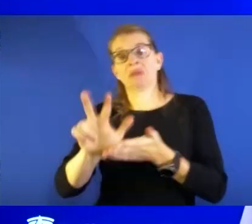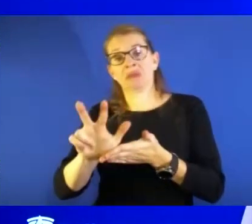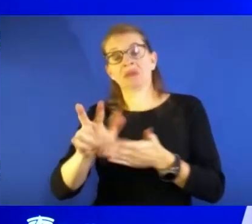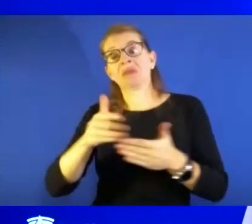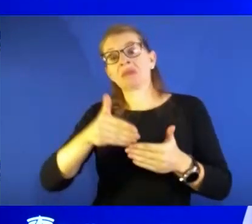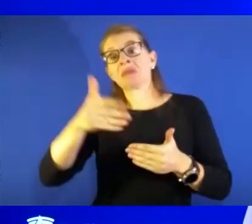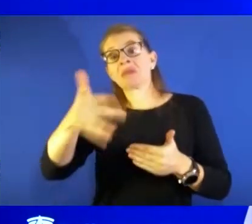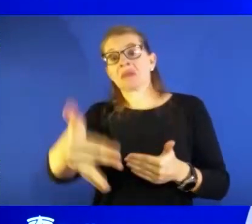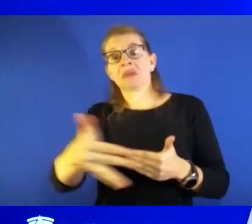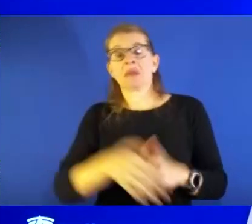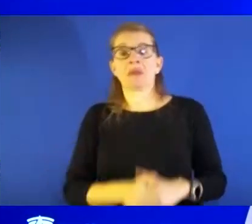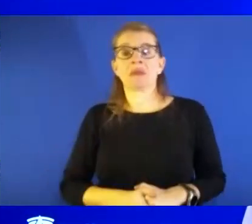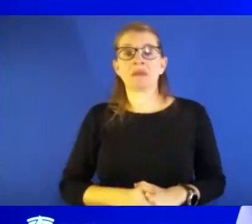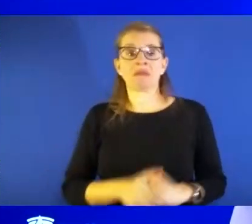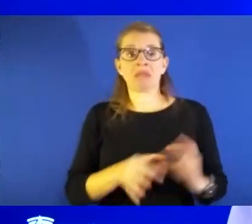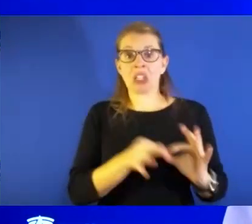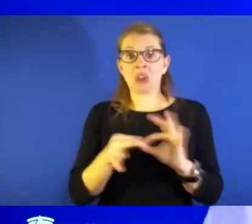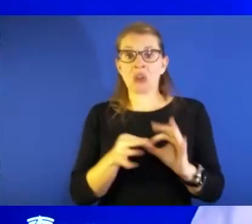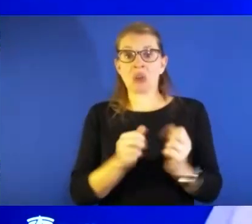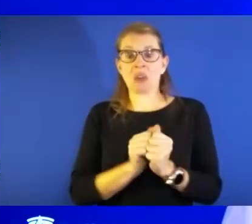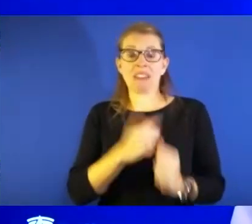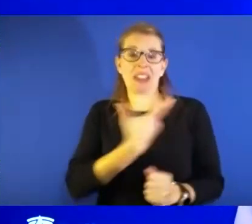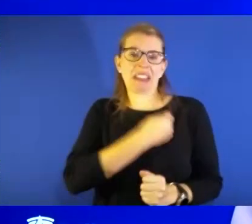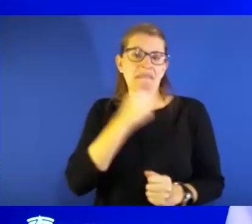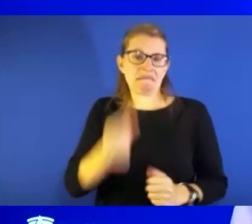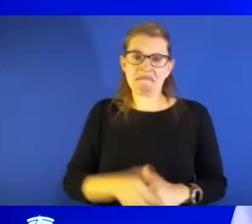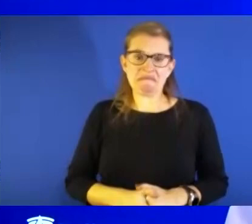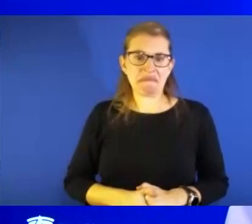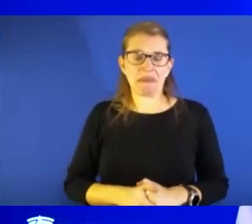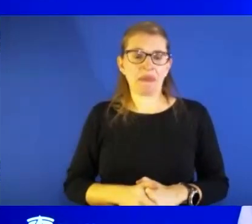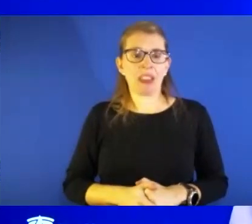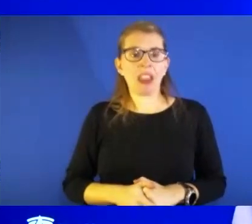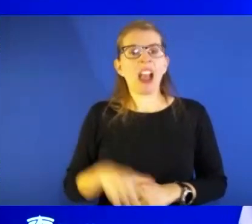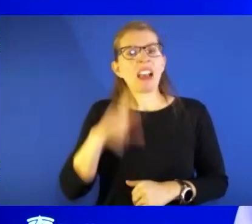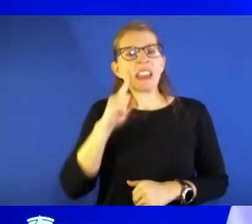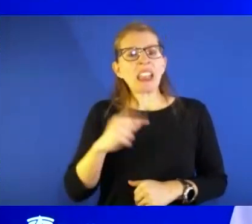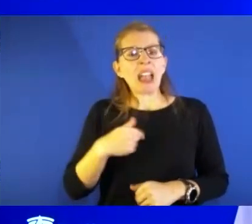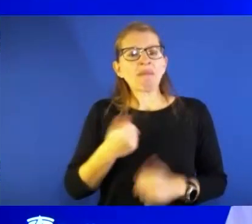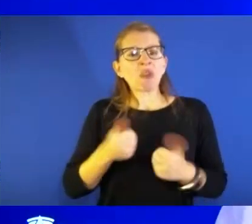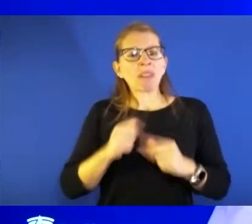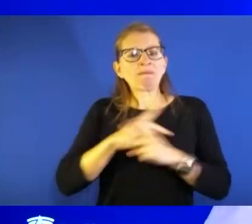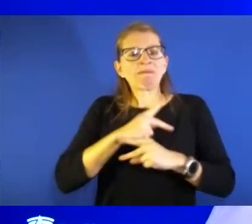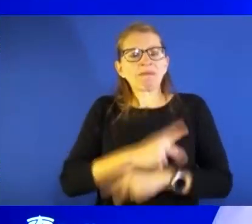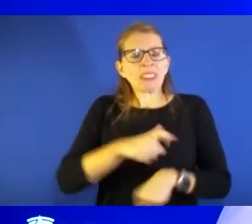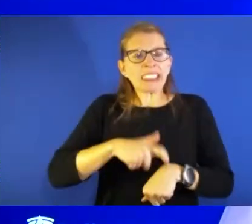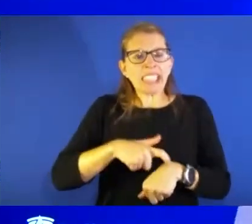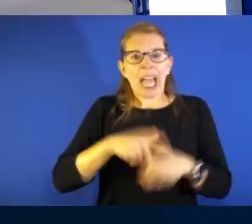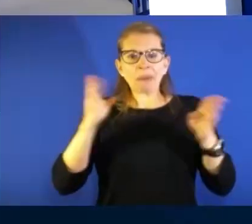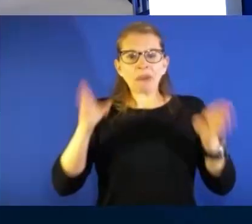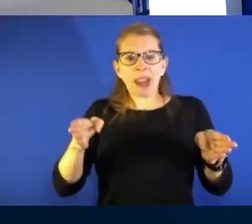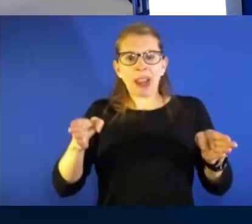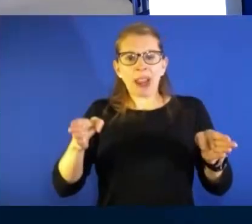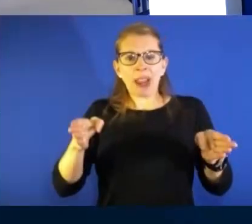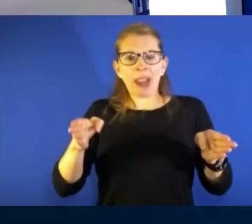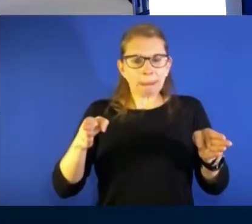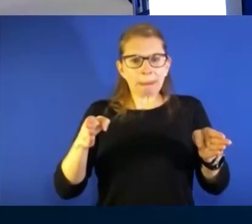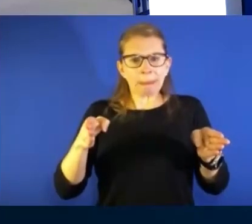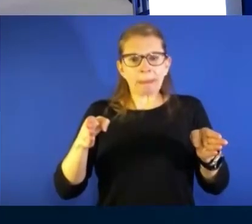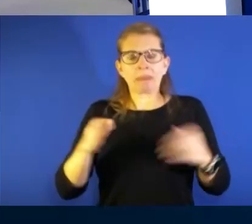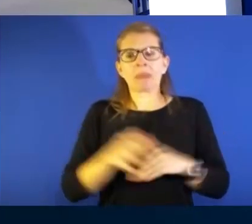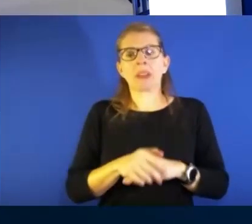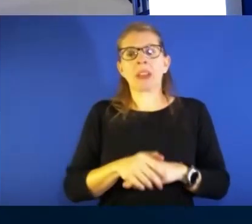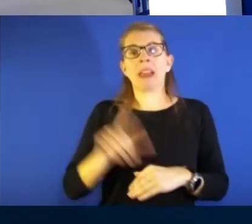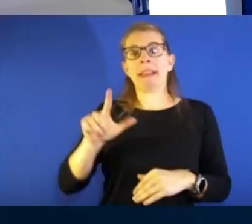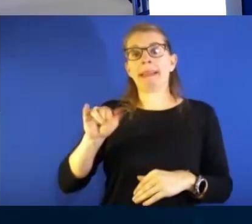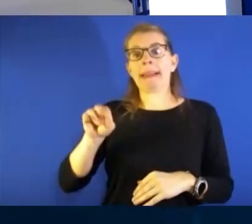not have any association with the vaccine. So I think I'm just kind of figuring out what is the time frame that you're looking at. Linda is asking, is the booster a full